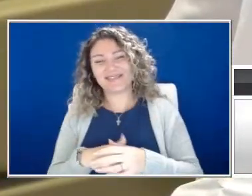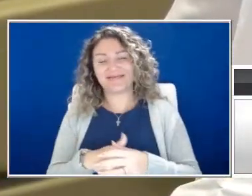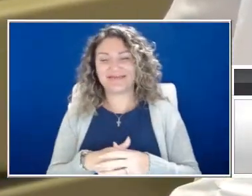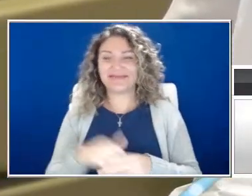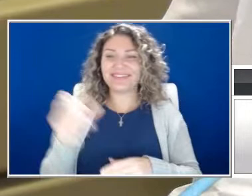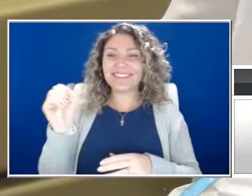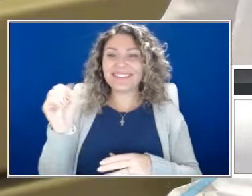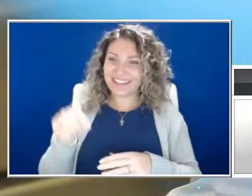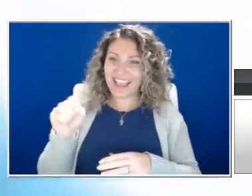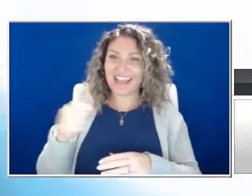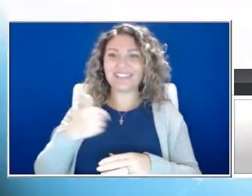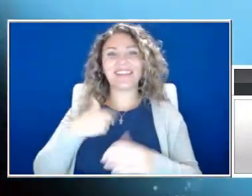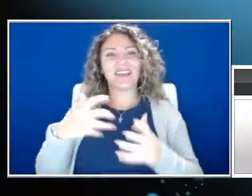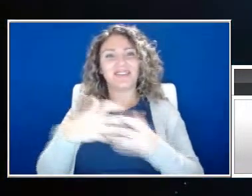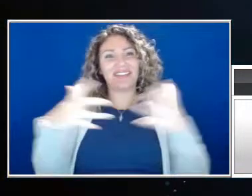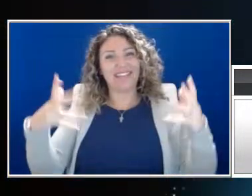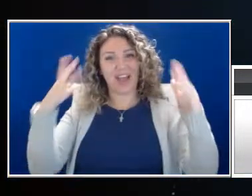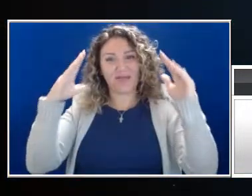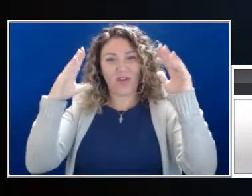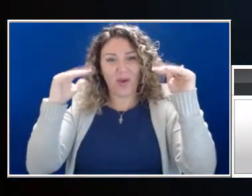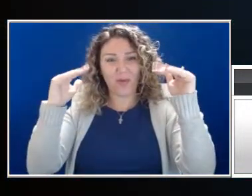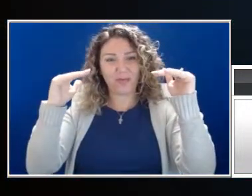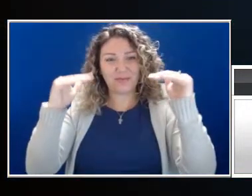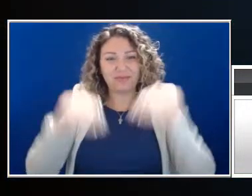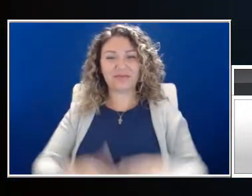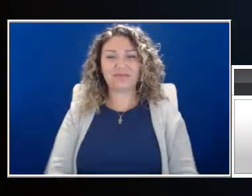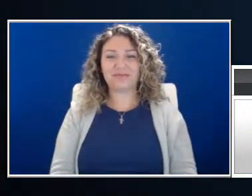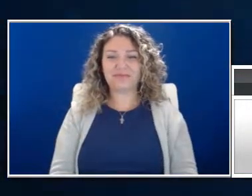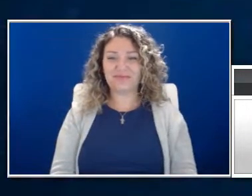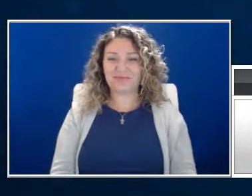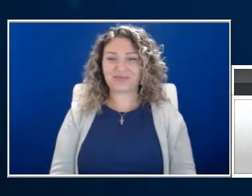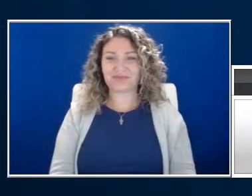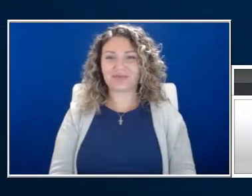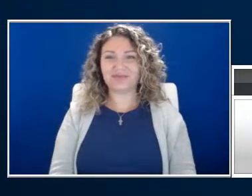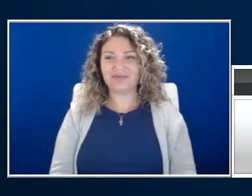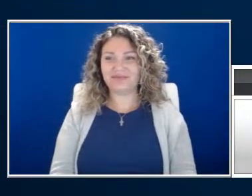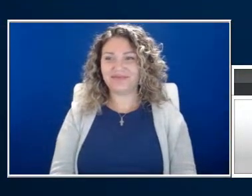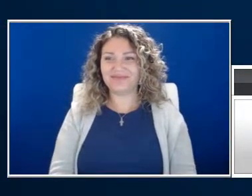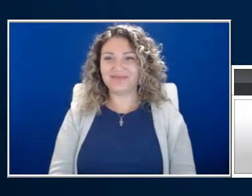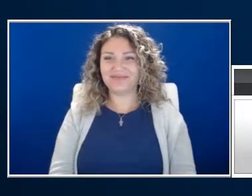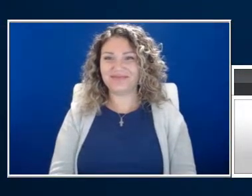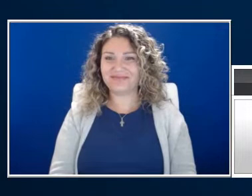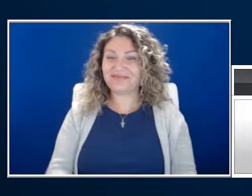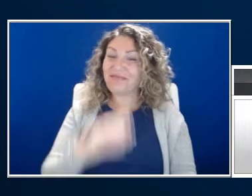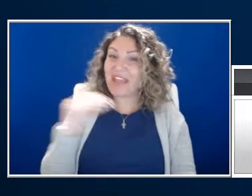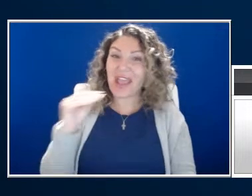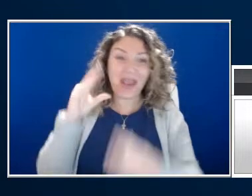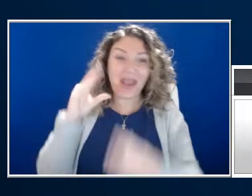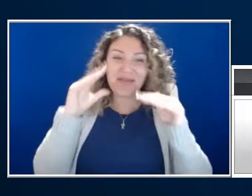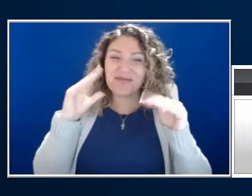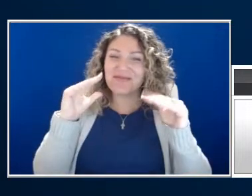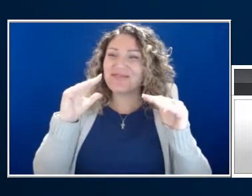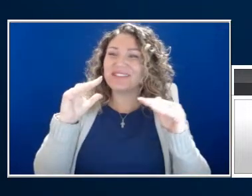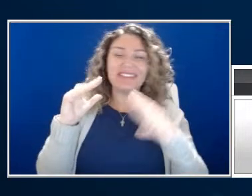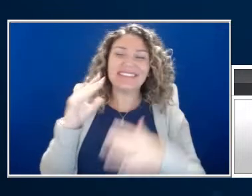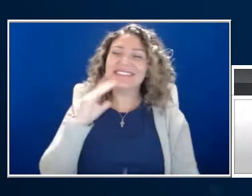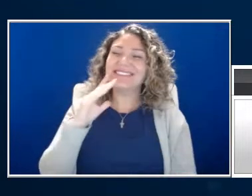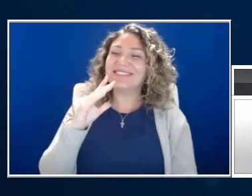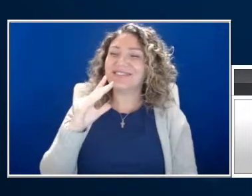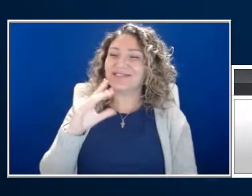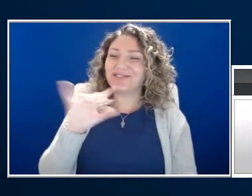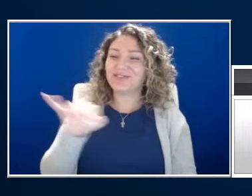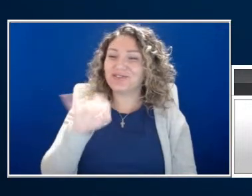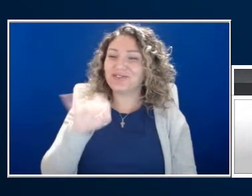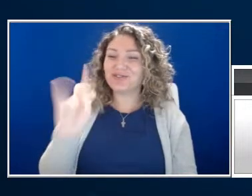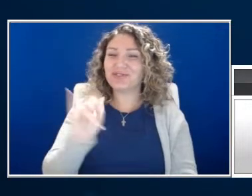yes, I have a lot of hope. and hopeful Jody is joining us here this morning, looking great.